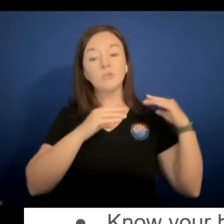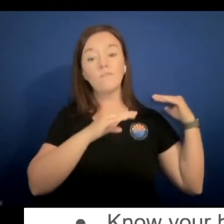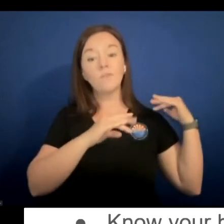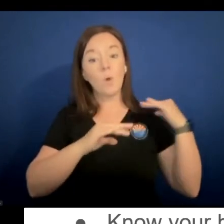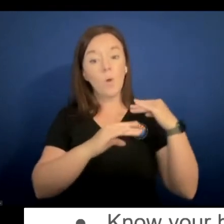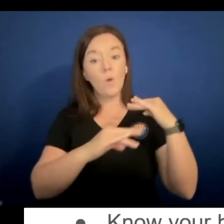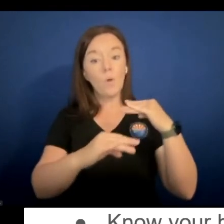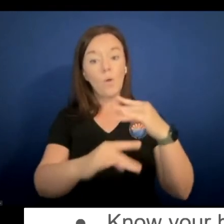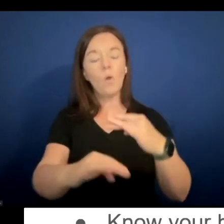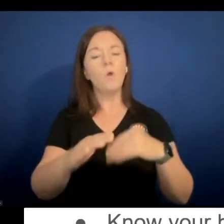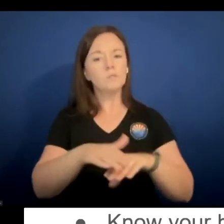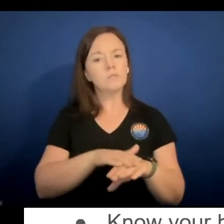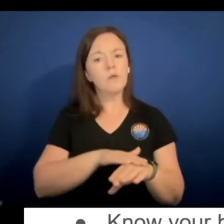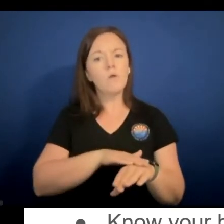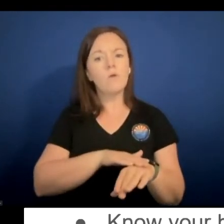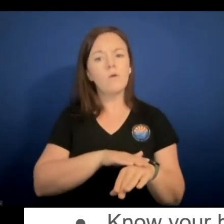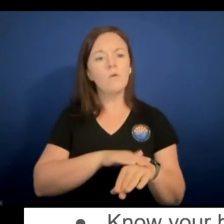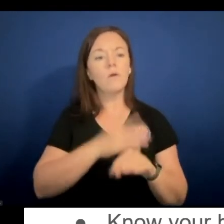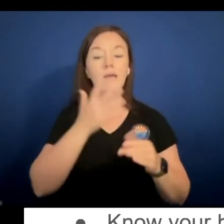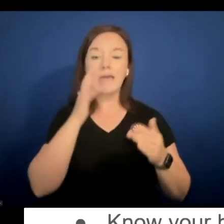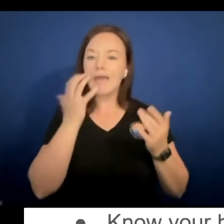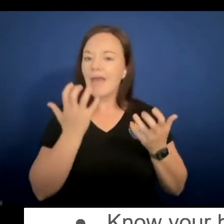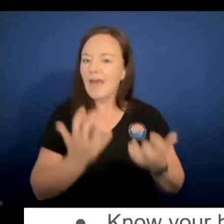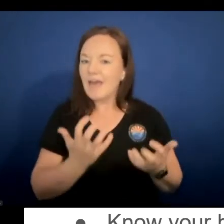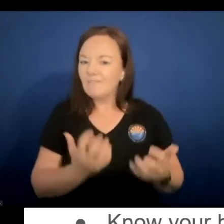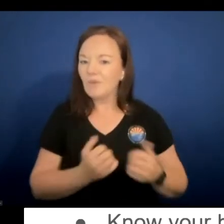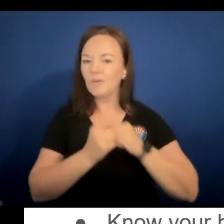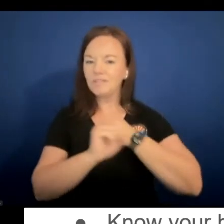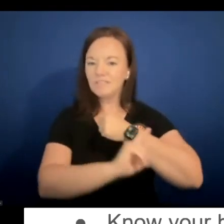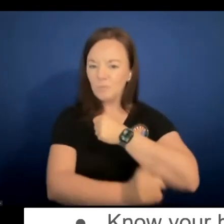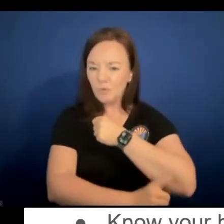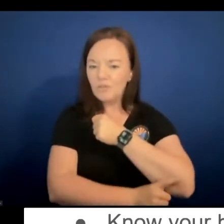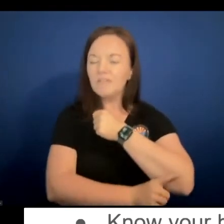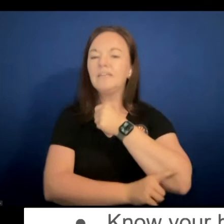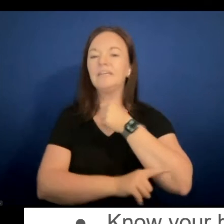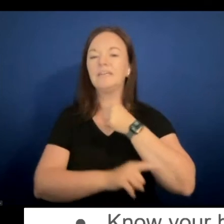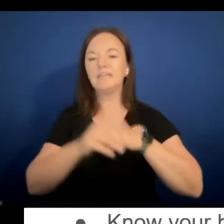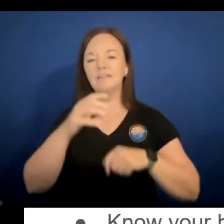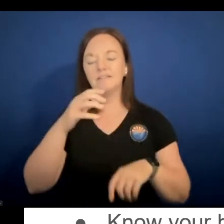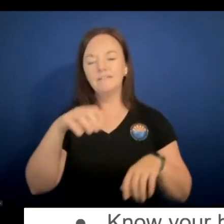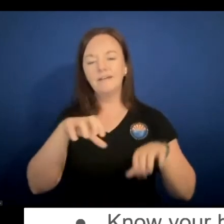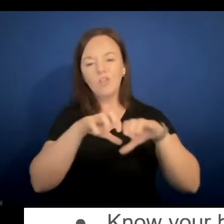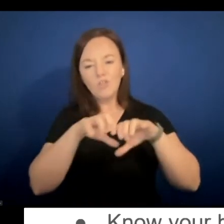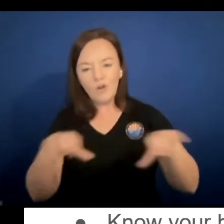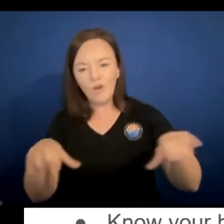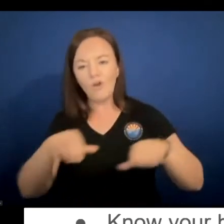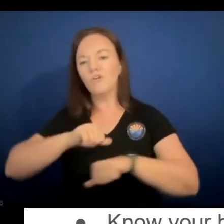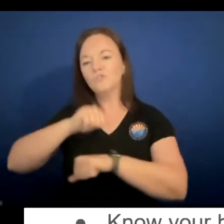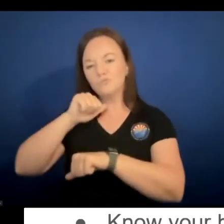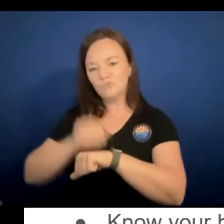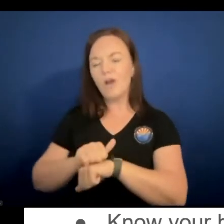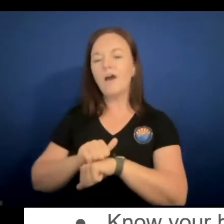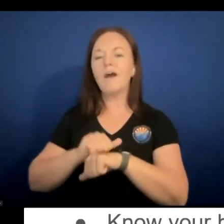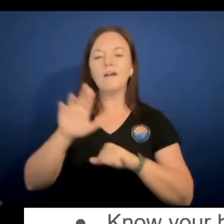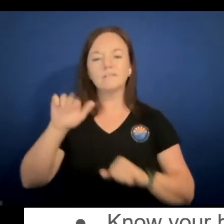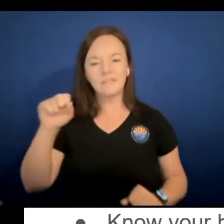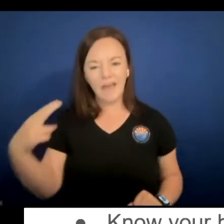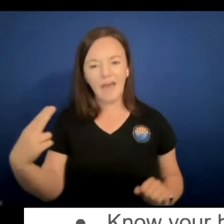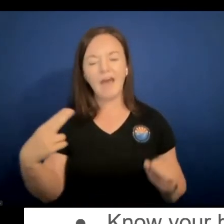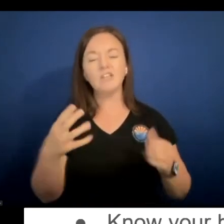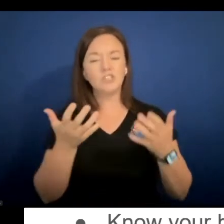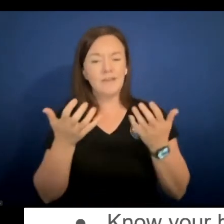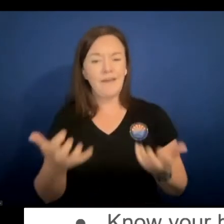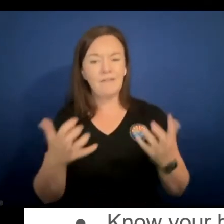very slow because it's heavy with those debris and logs and rocks and ash.